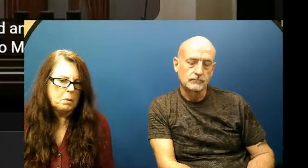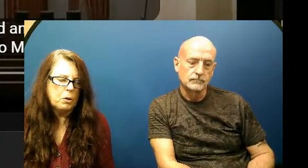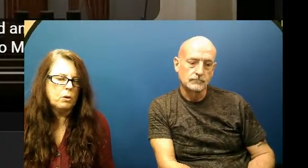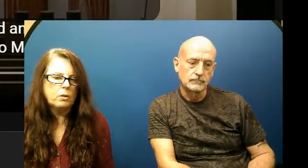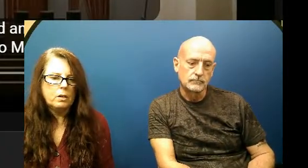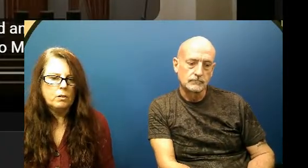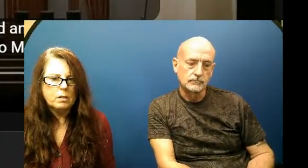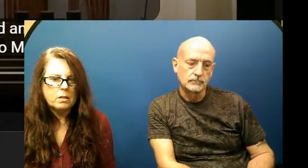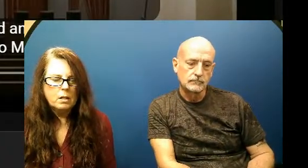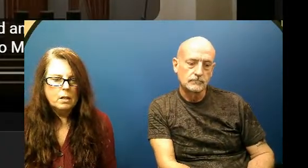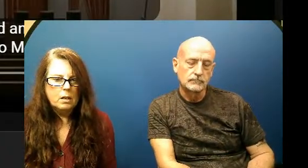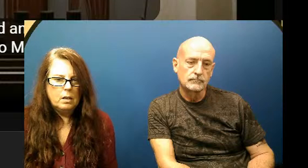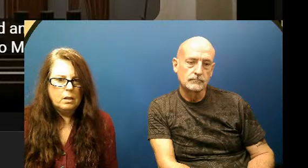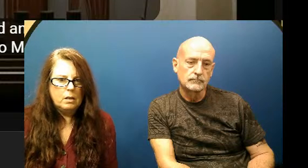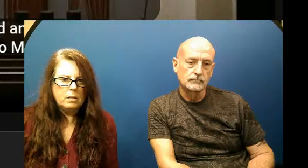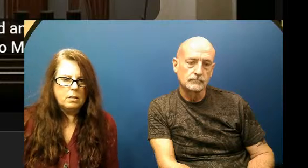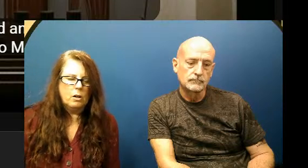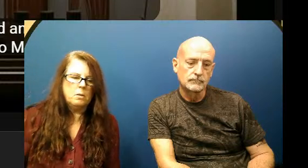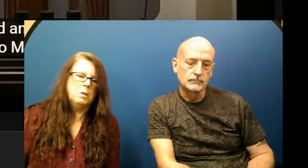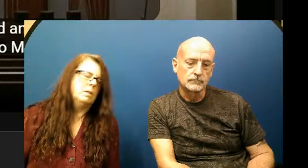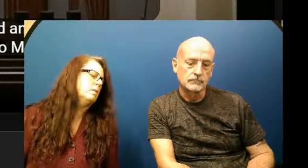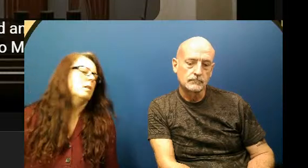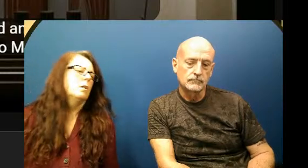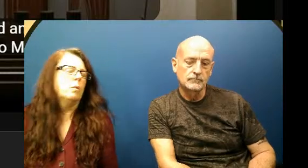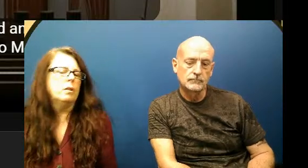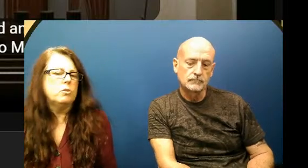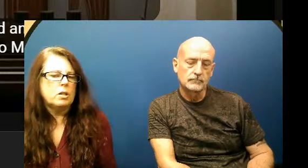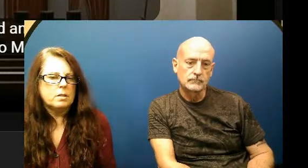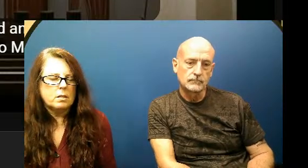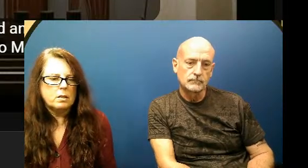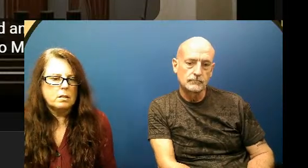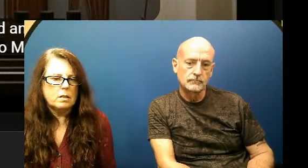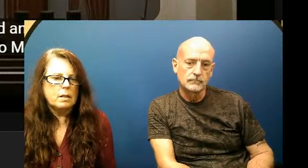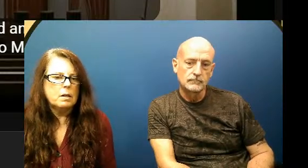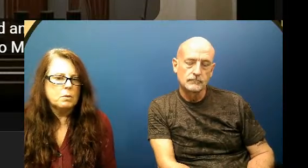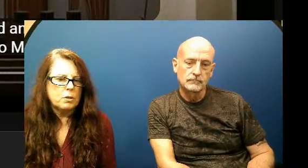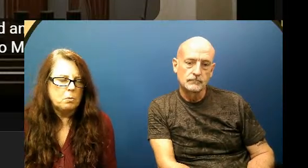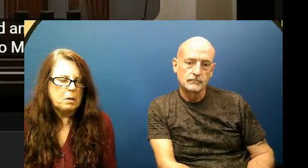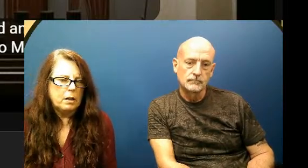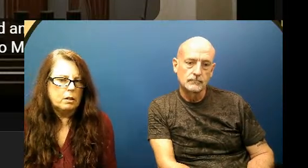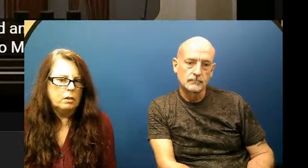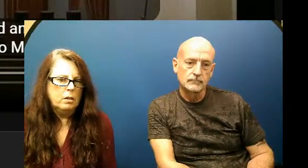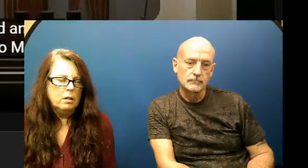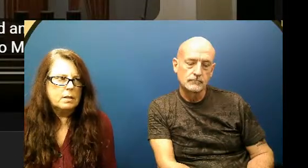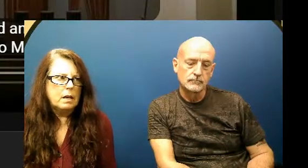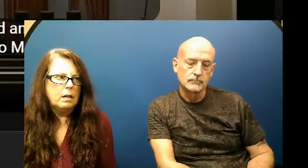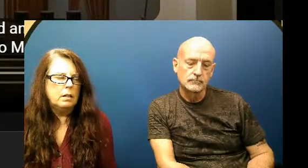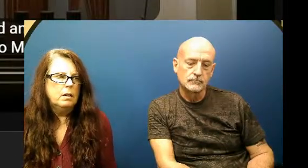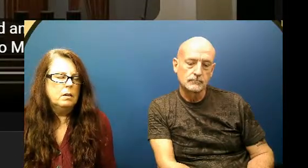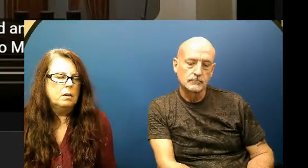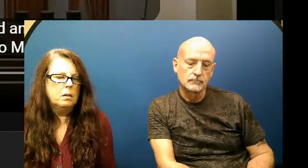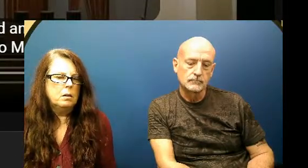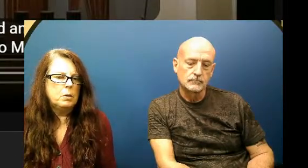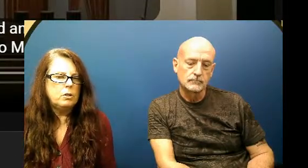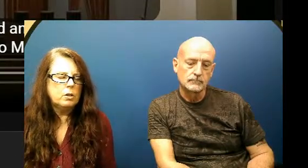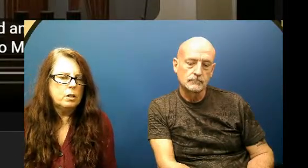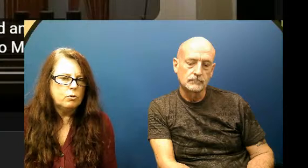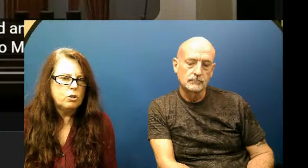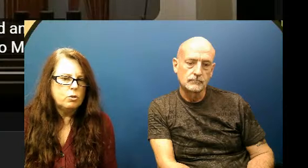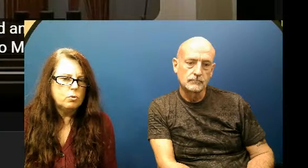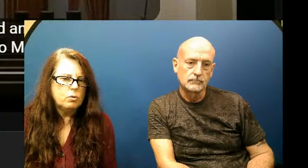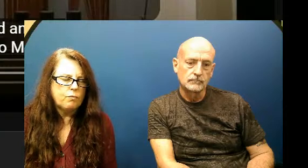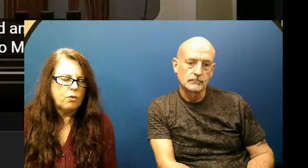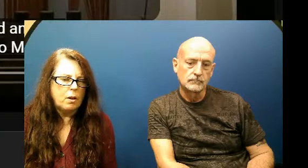this. Remember earlier in these arguments, one of the justices, I think it was Sotomayor, said, but you